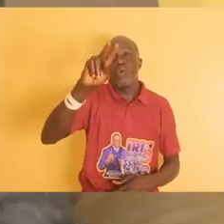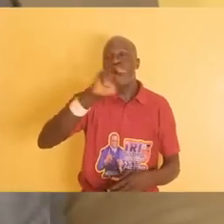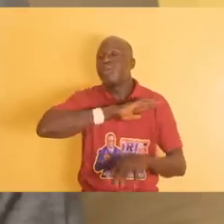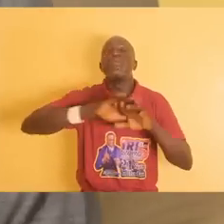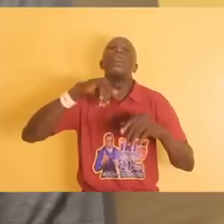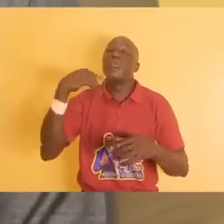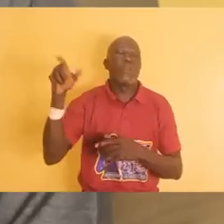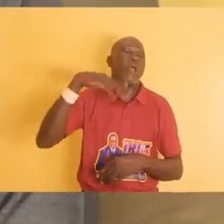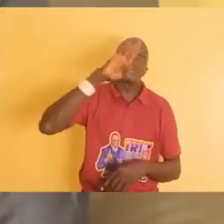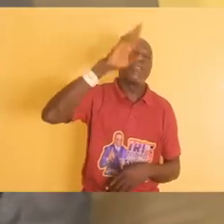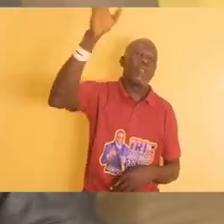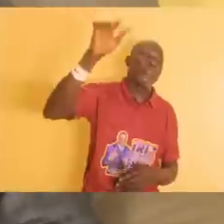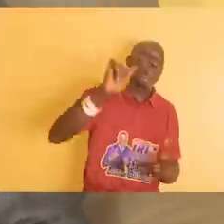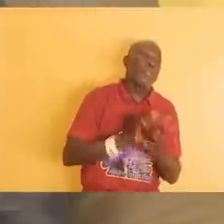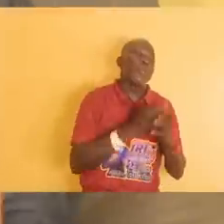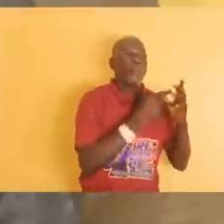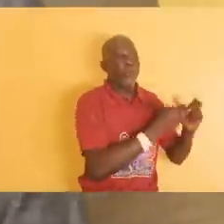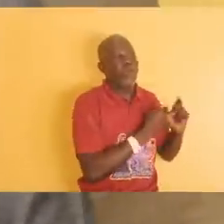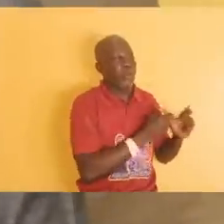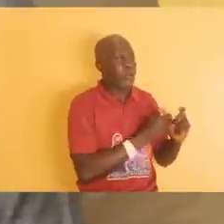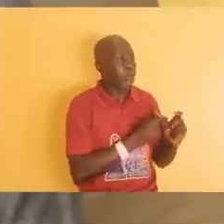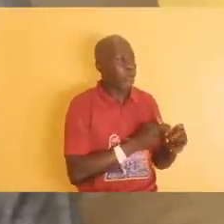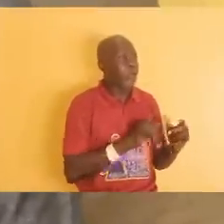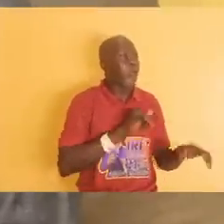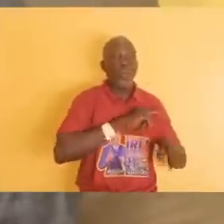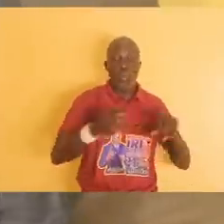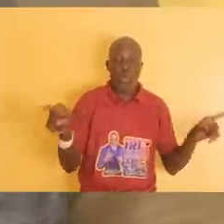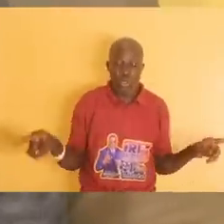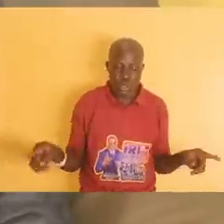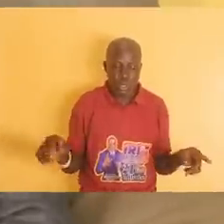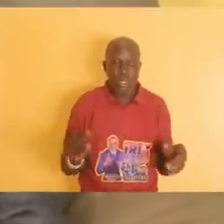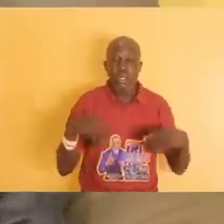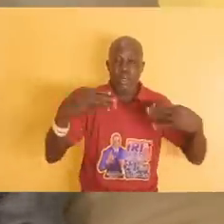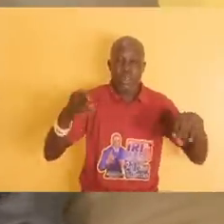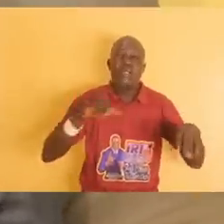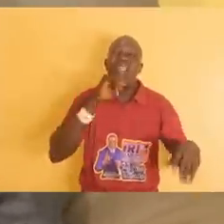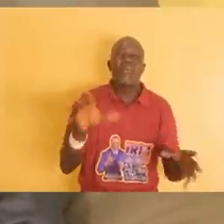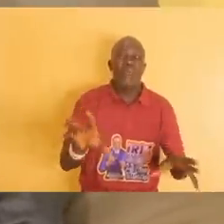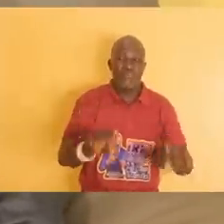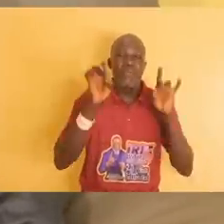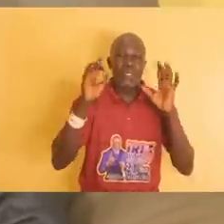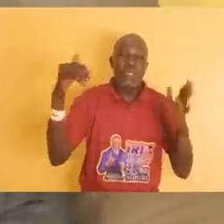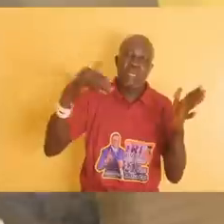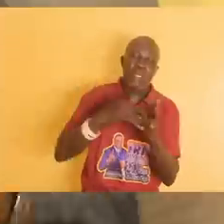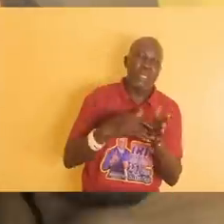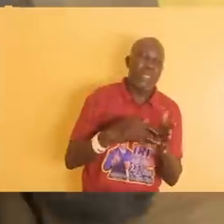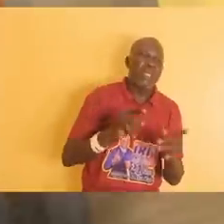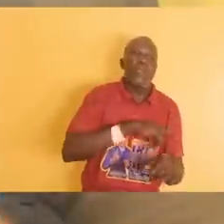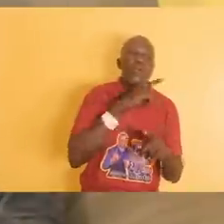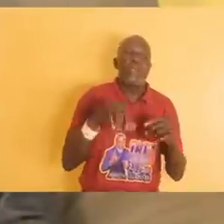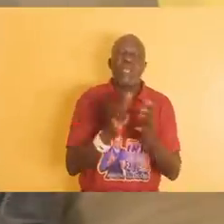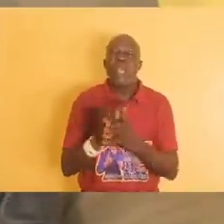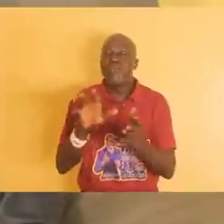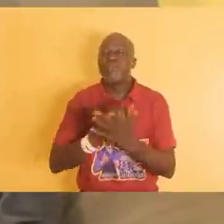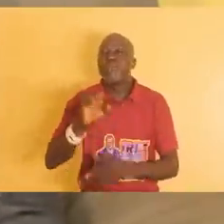want he said there is no way he has not been to. Oh, no, sir. He ran. He said, oh, yeah, you'll pick. That business did not pay again. But what was